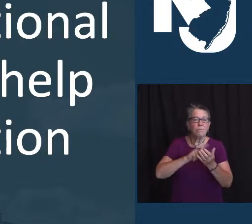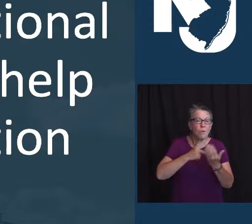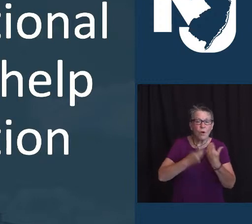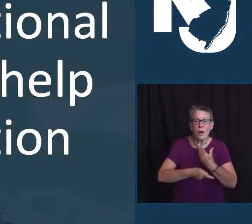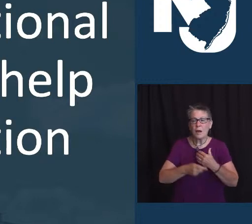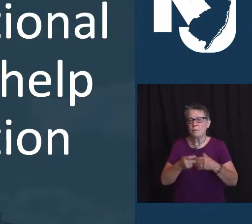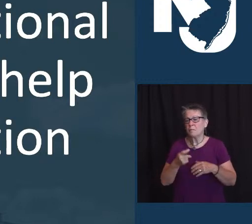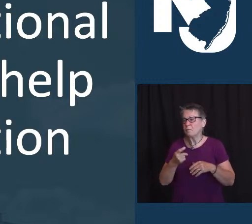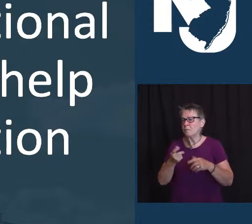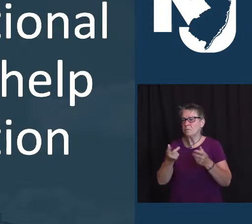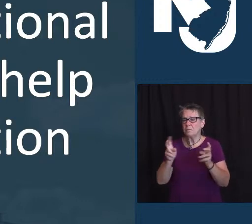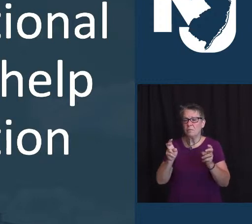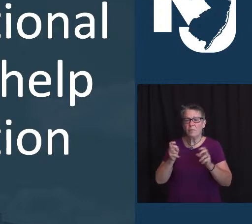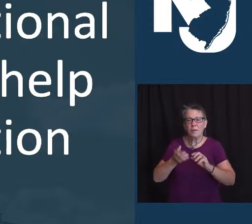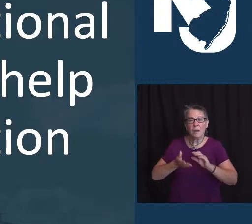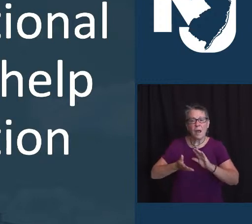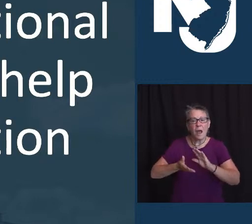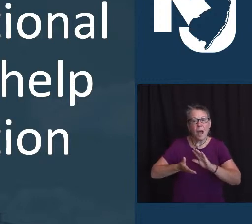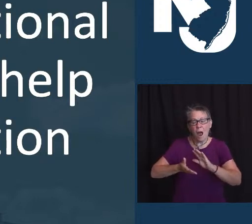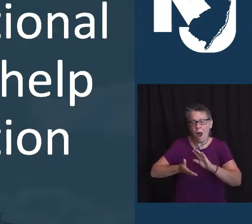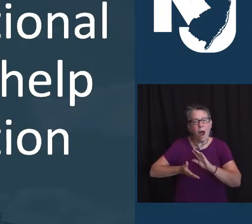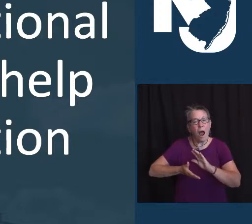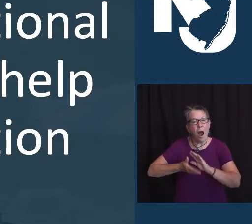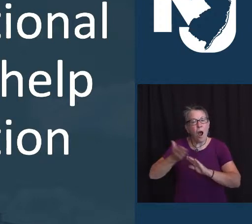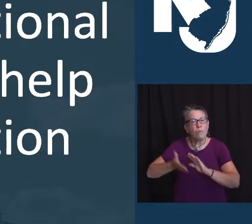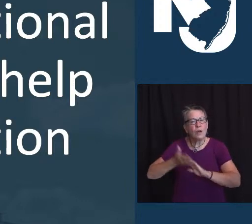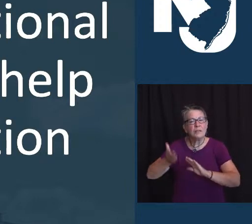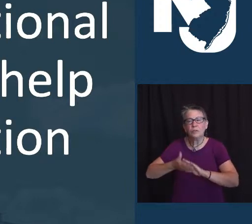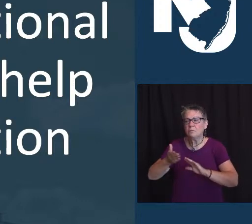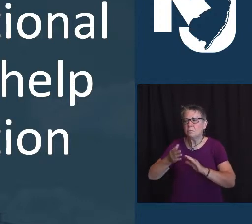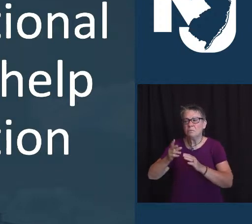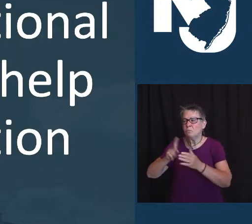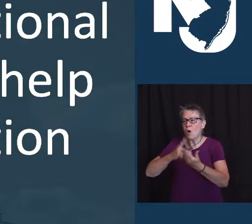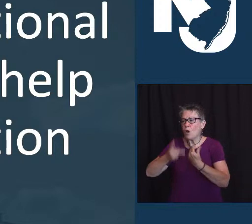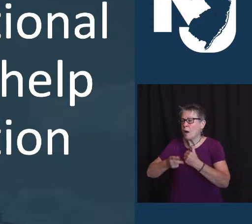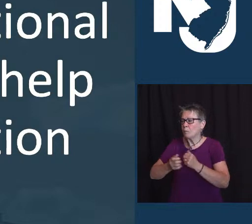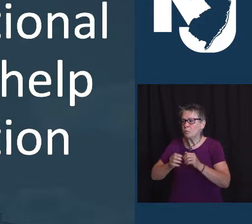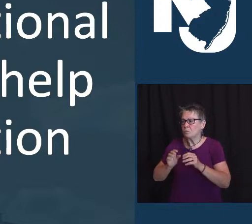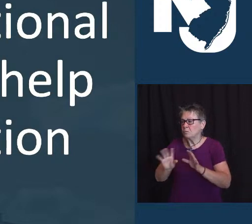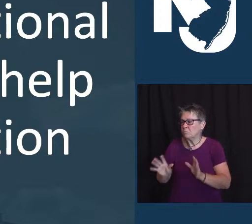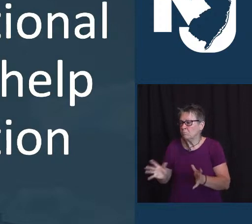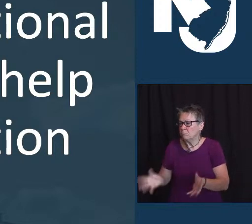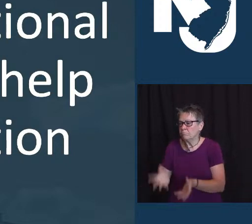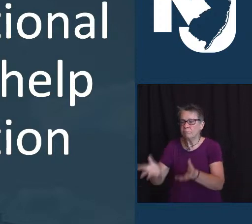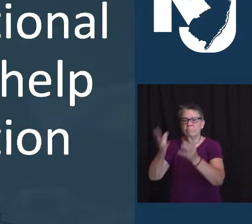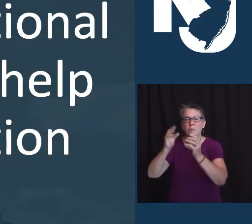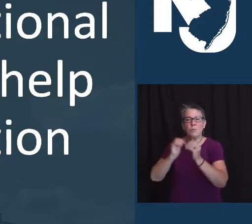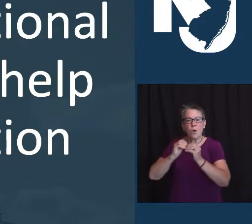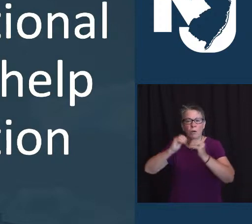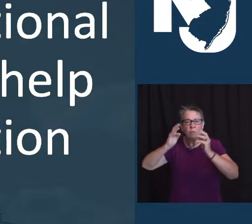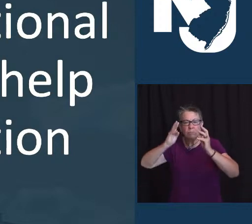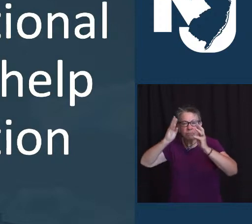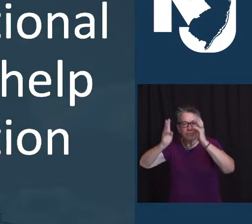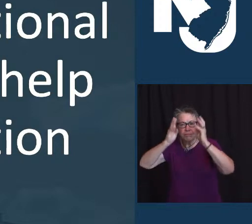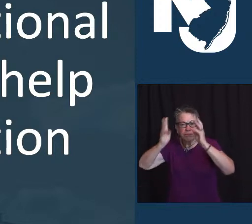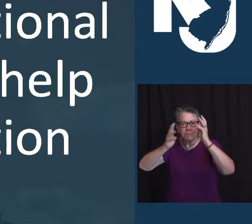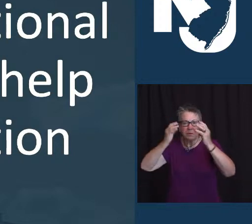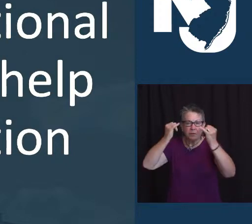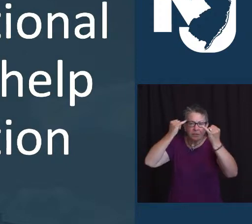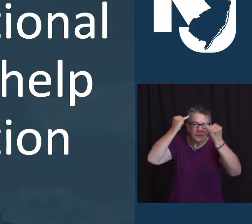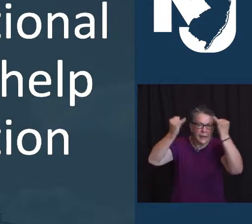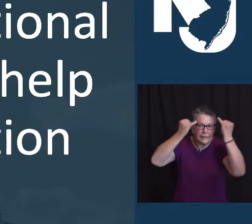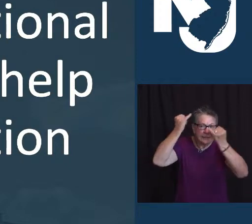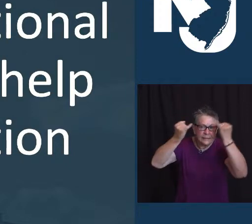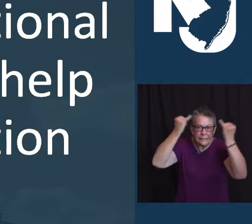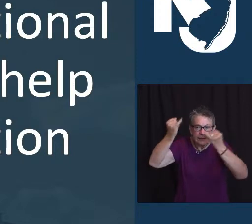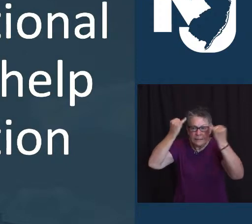Through this program, institutions will use their grant awards to implement best administrative practices to college-wide reforms with